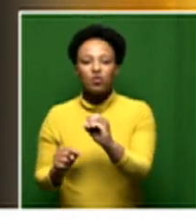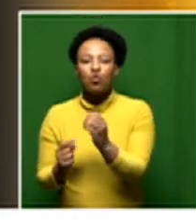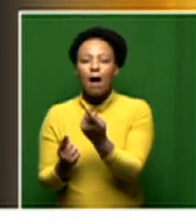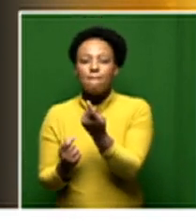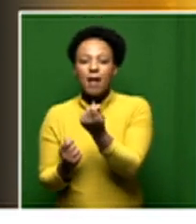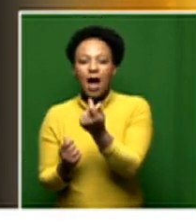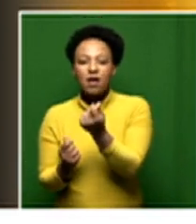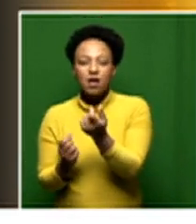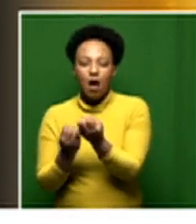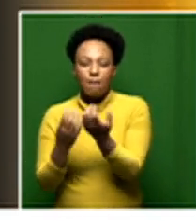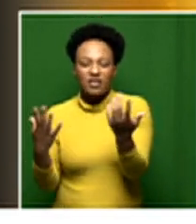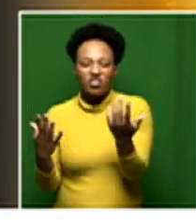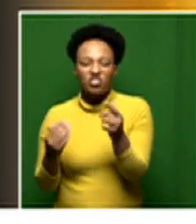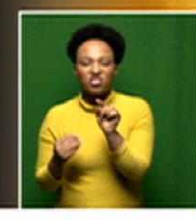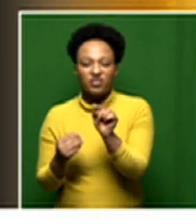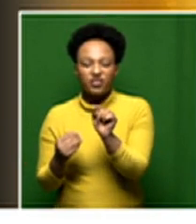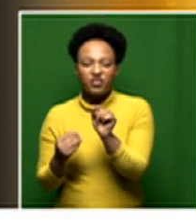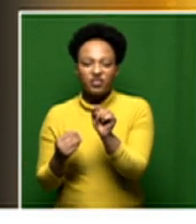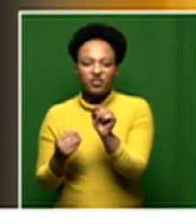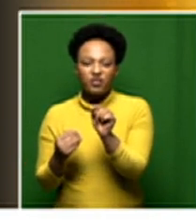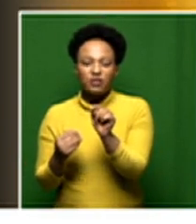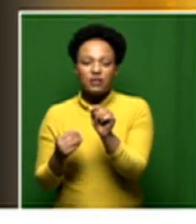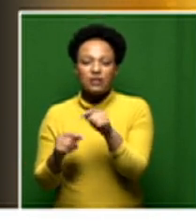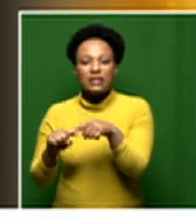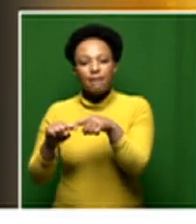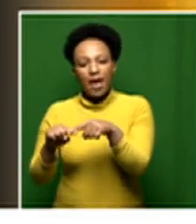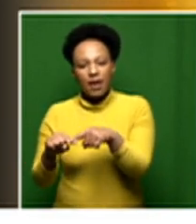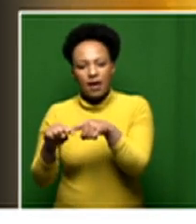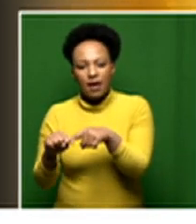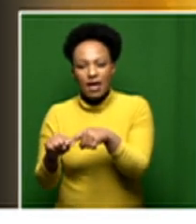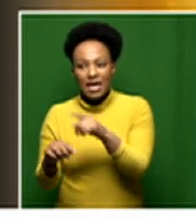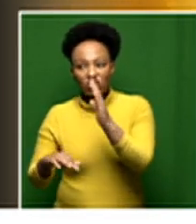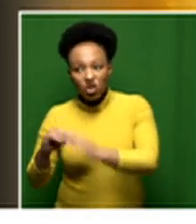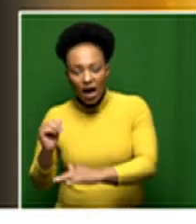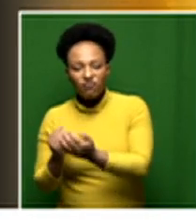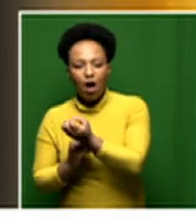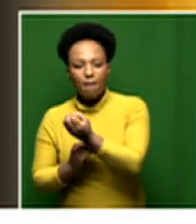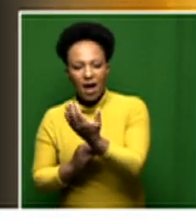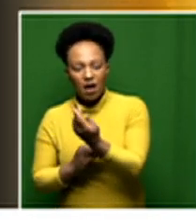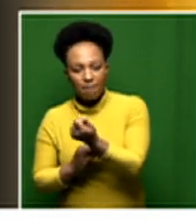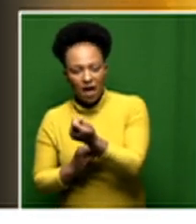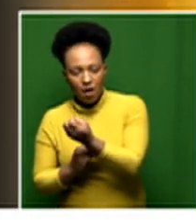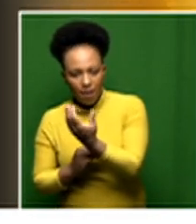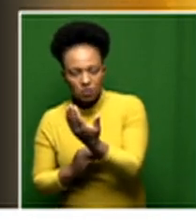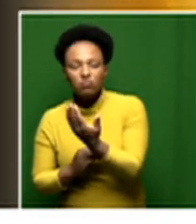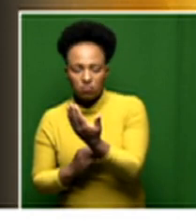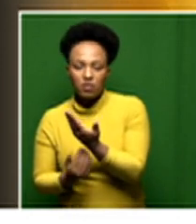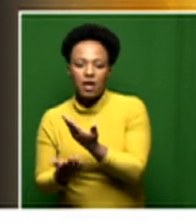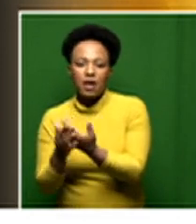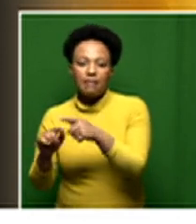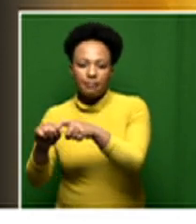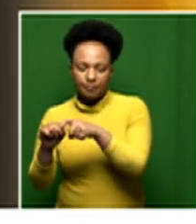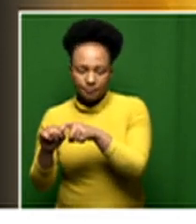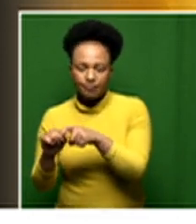amount of the offenses with which they are charged. But it also